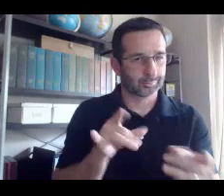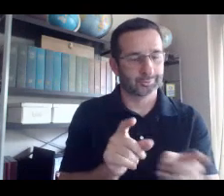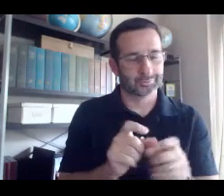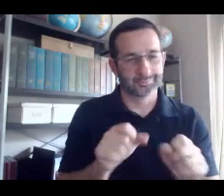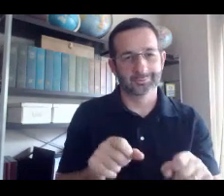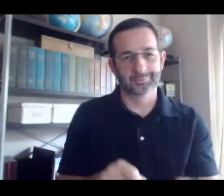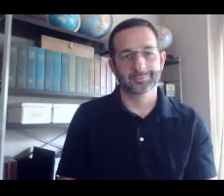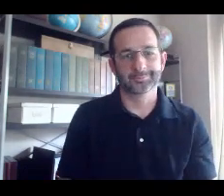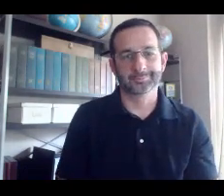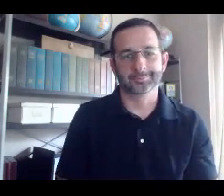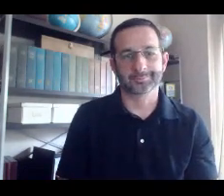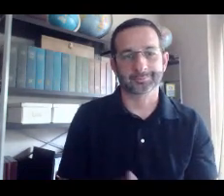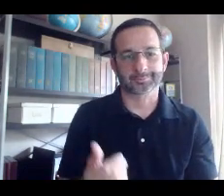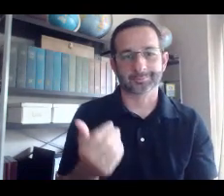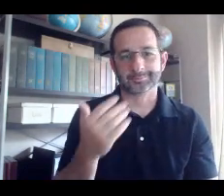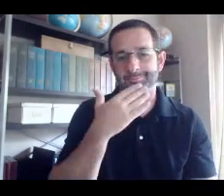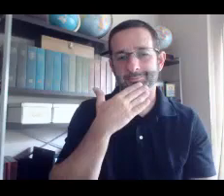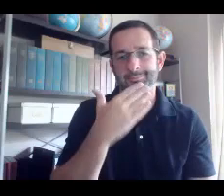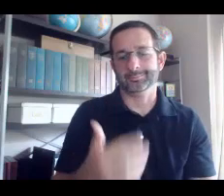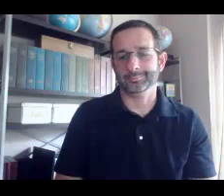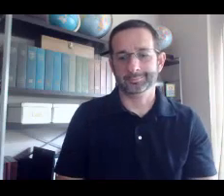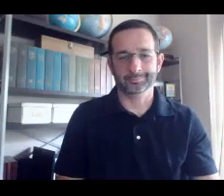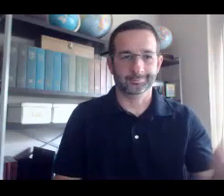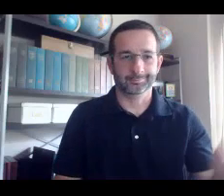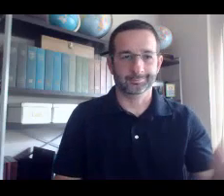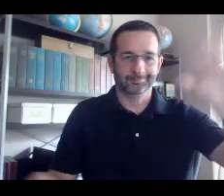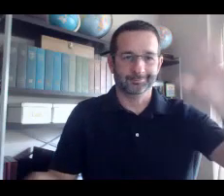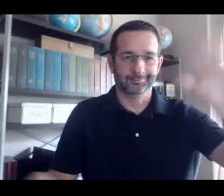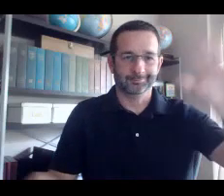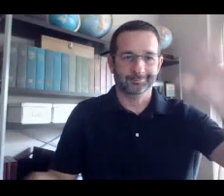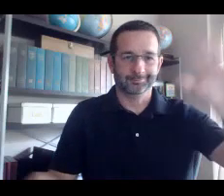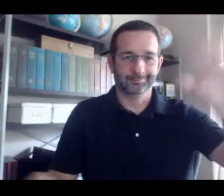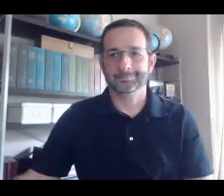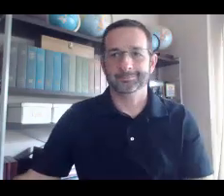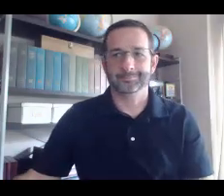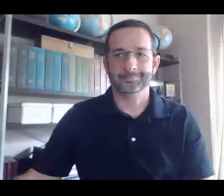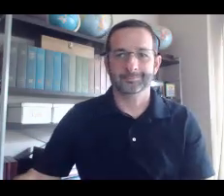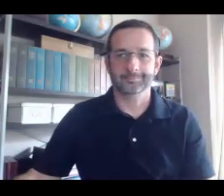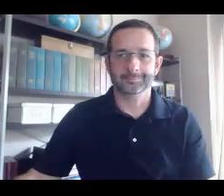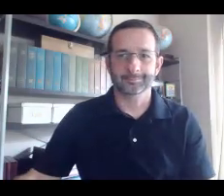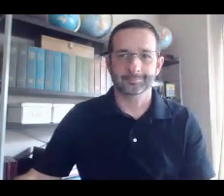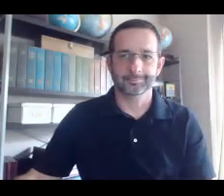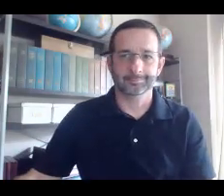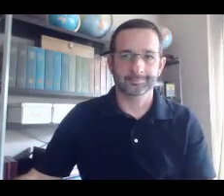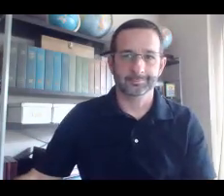And we hope that everything goes as smoothly as possible. Thank you all.